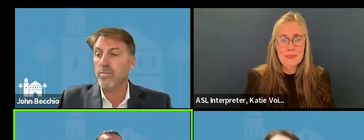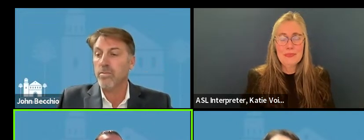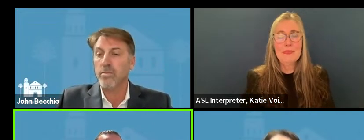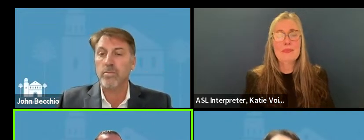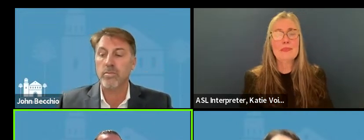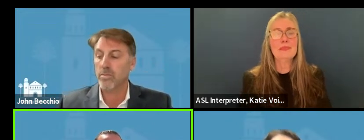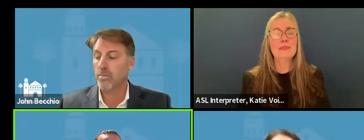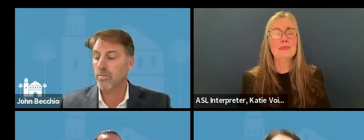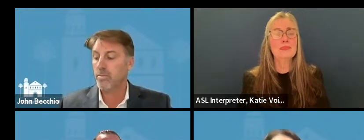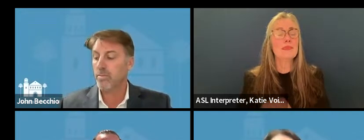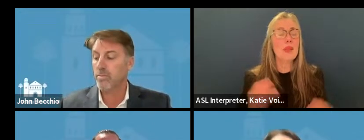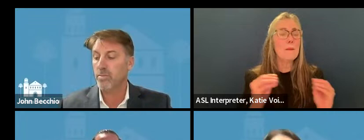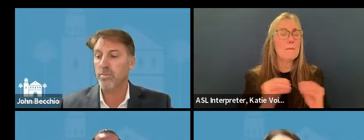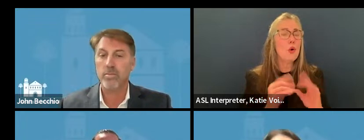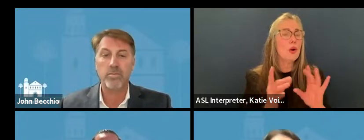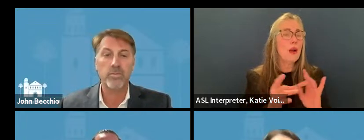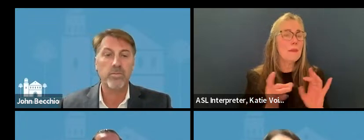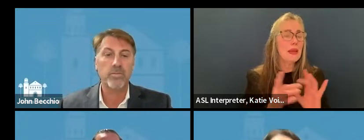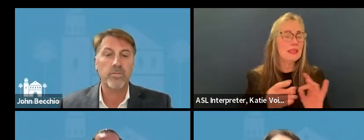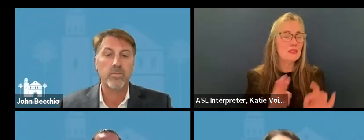Any additional comments, board members?